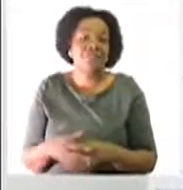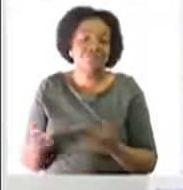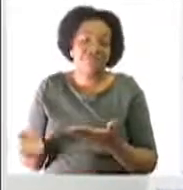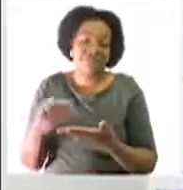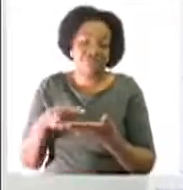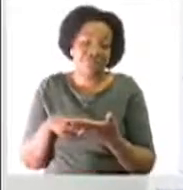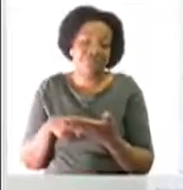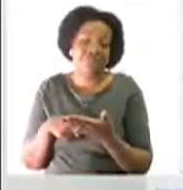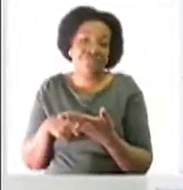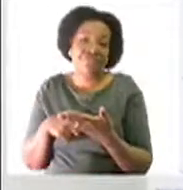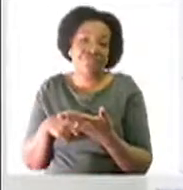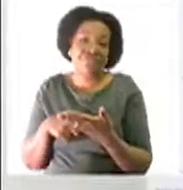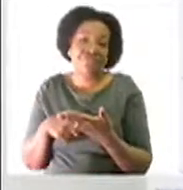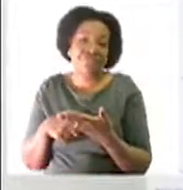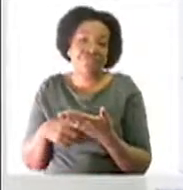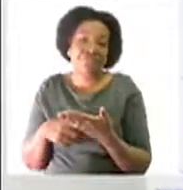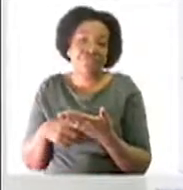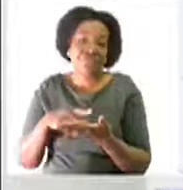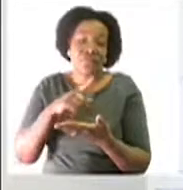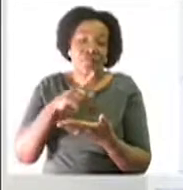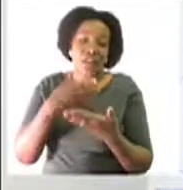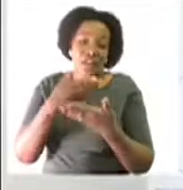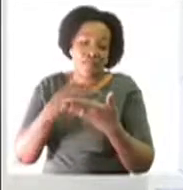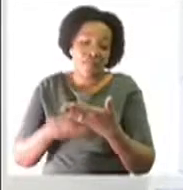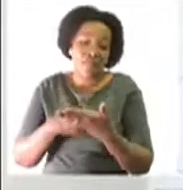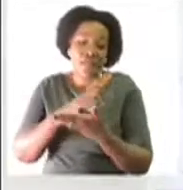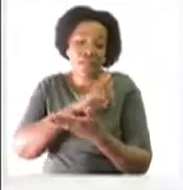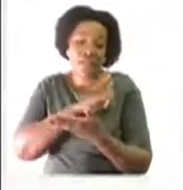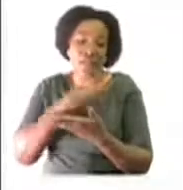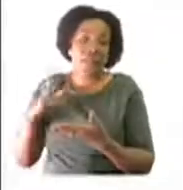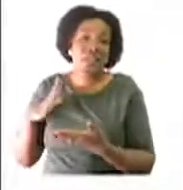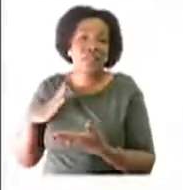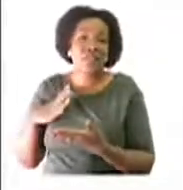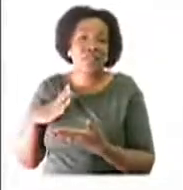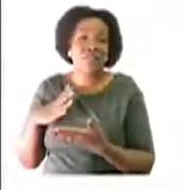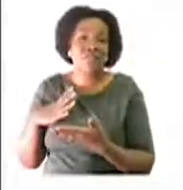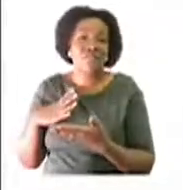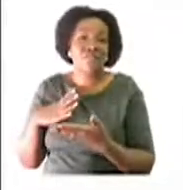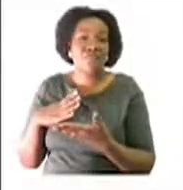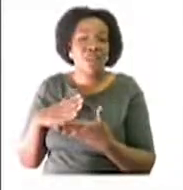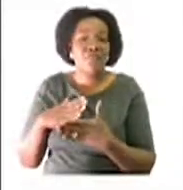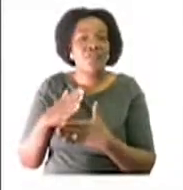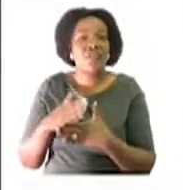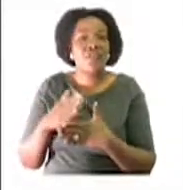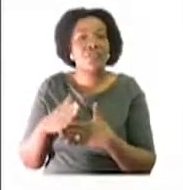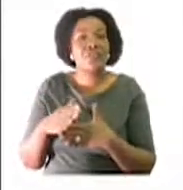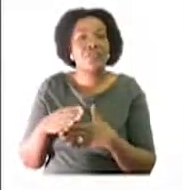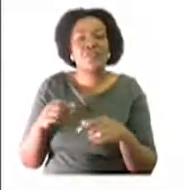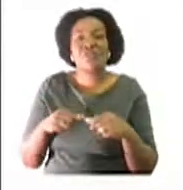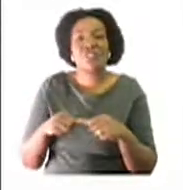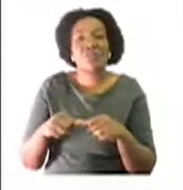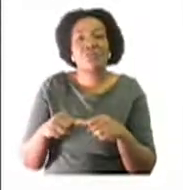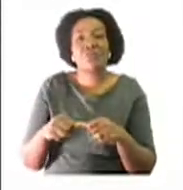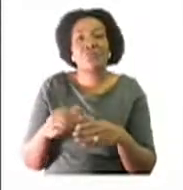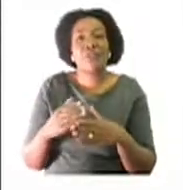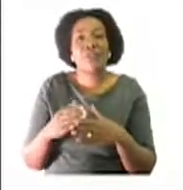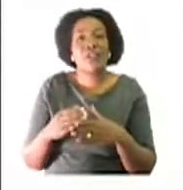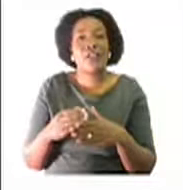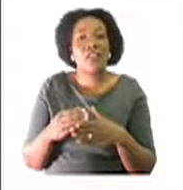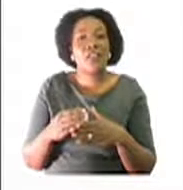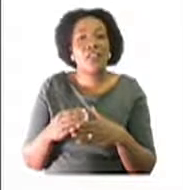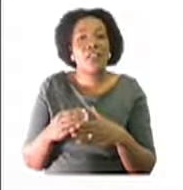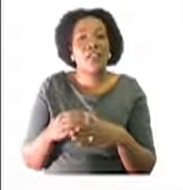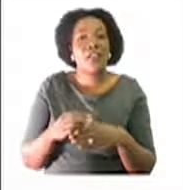page 15, and do our activity there. Has,